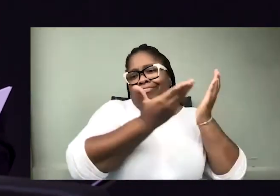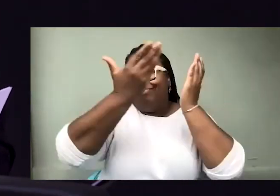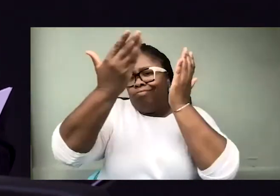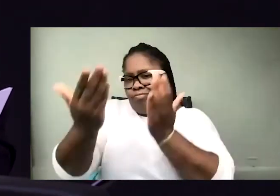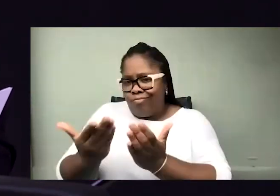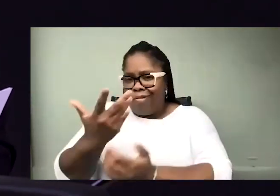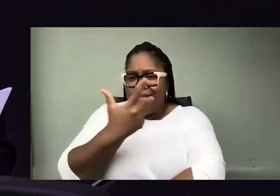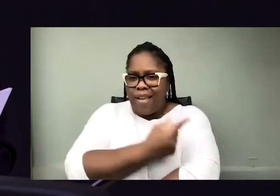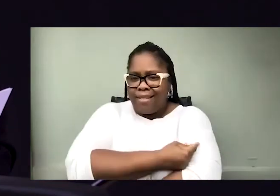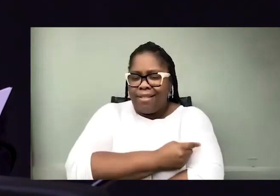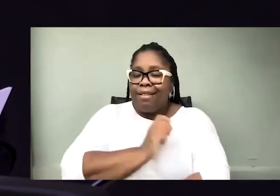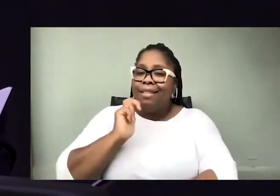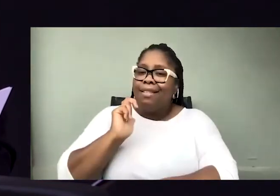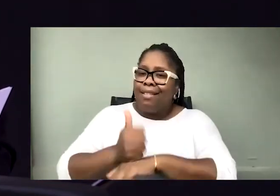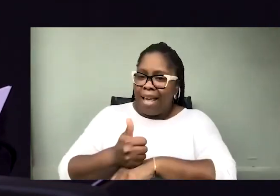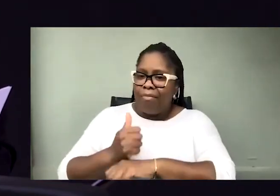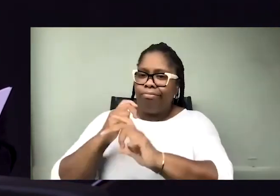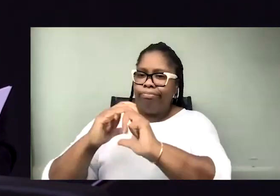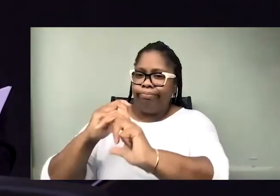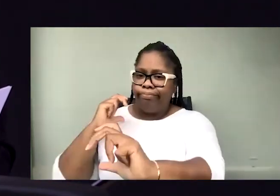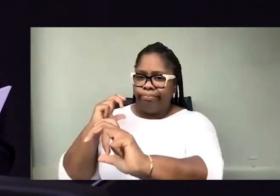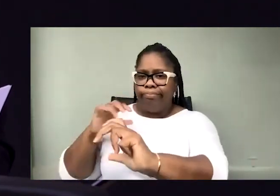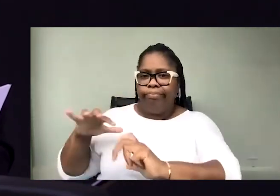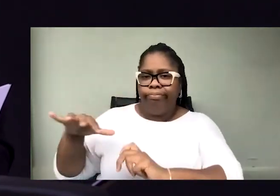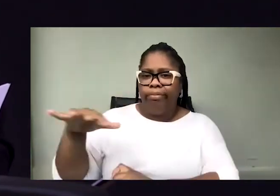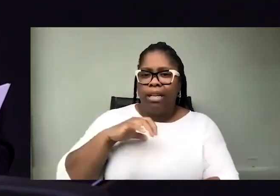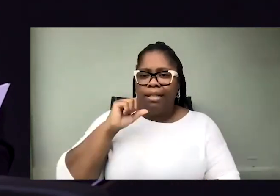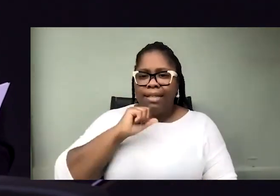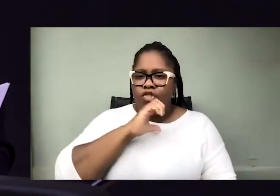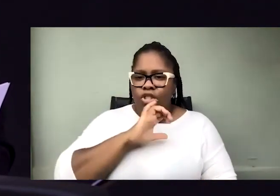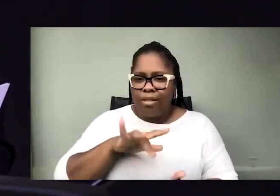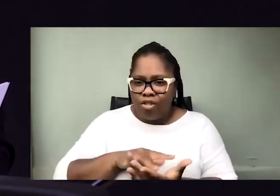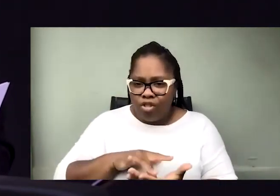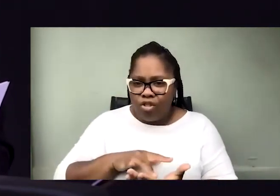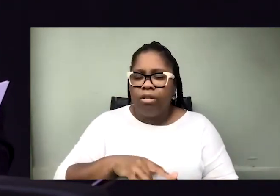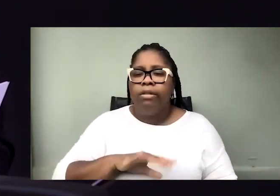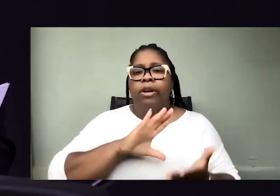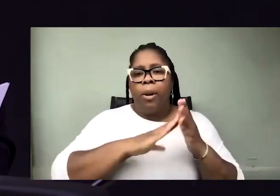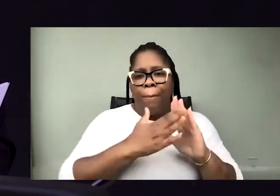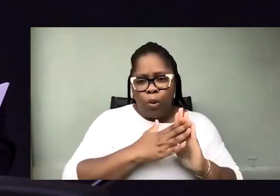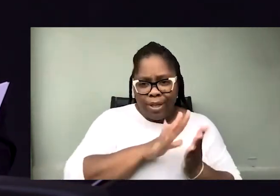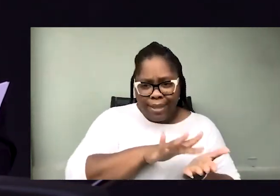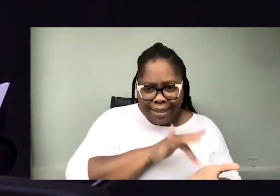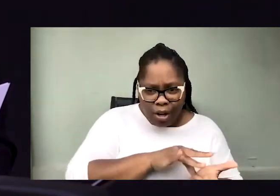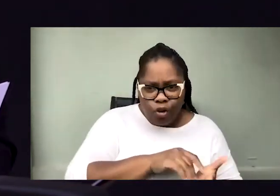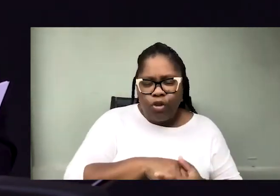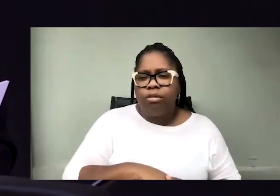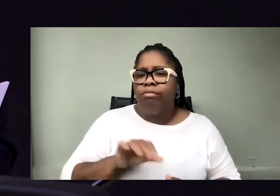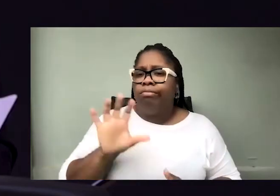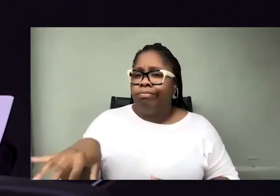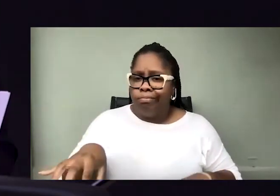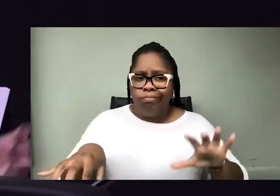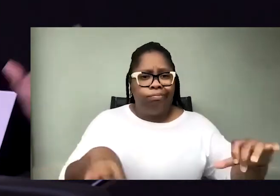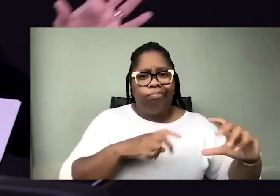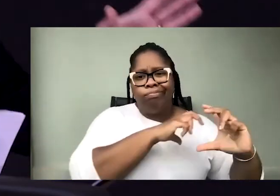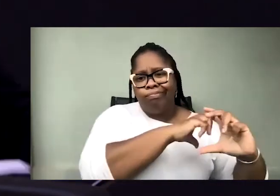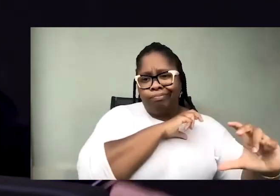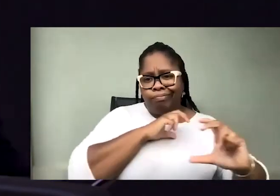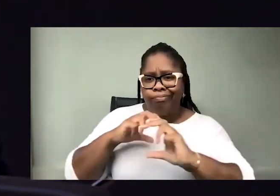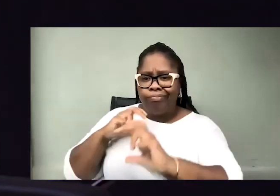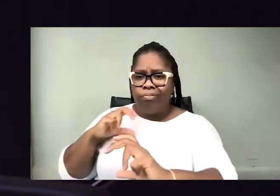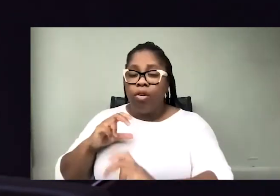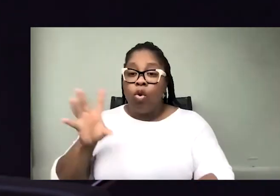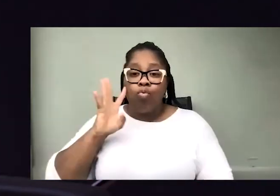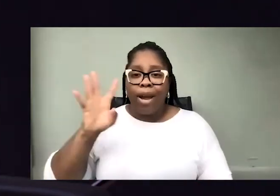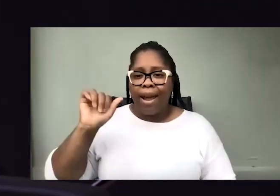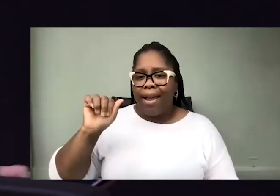set up mobile pods in various senior centers throughout the county, community centers. We created ADA lines